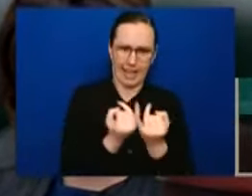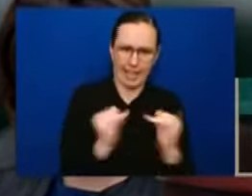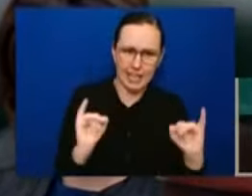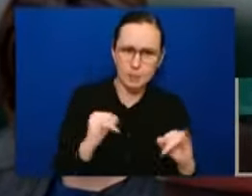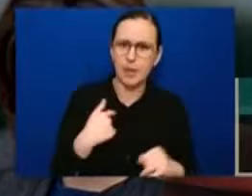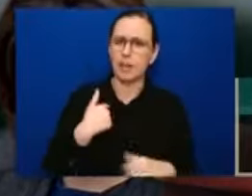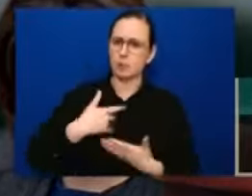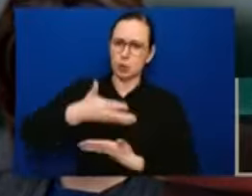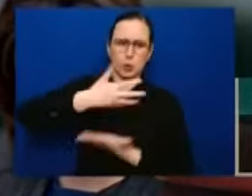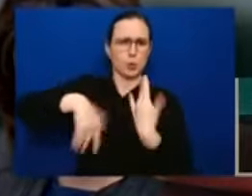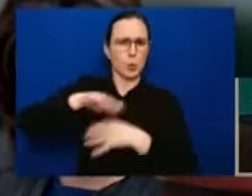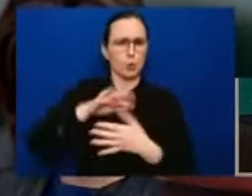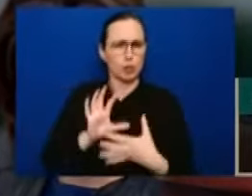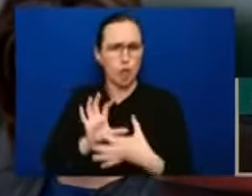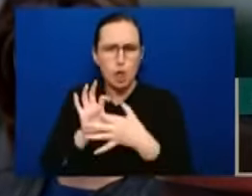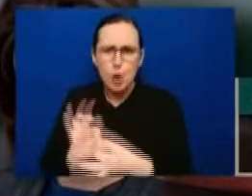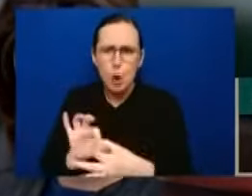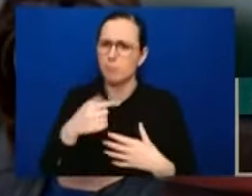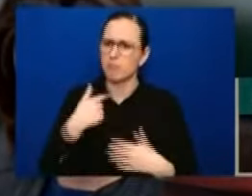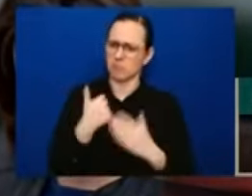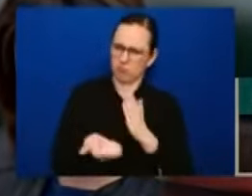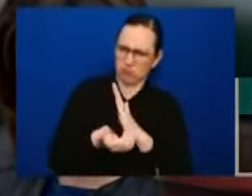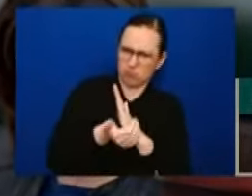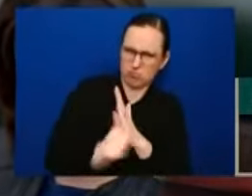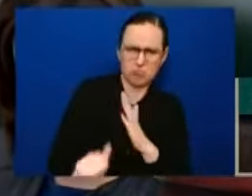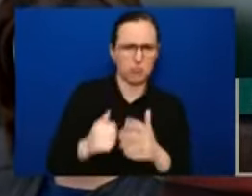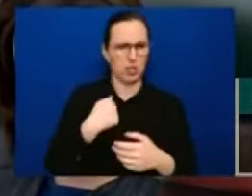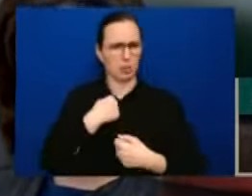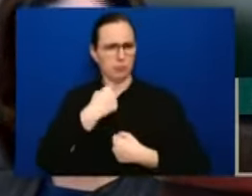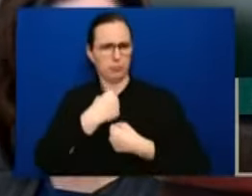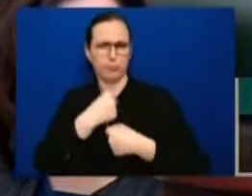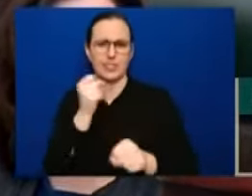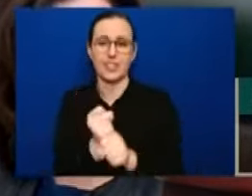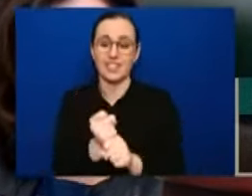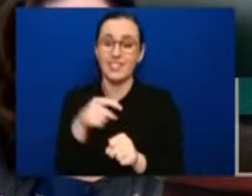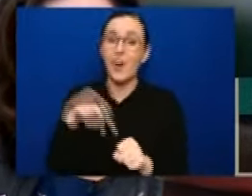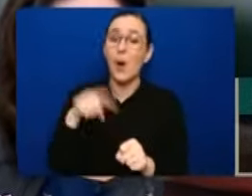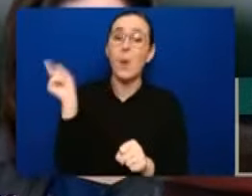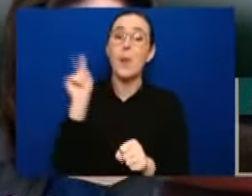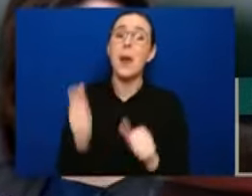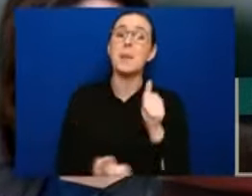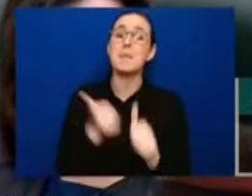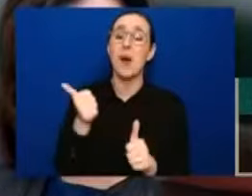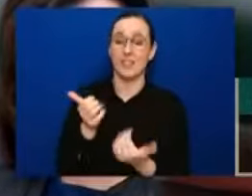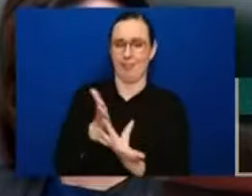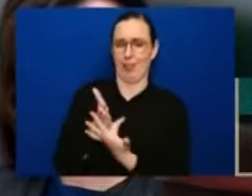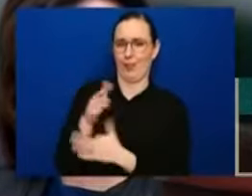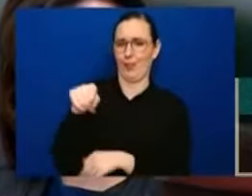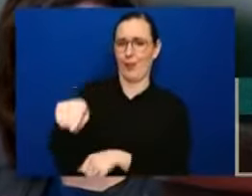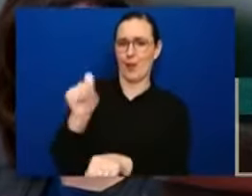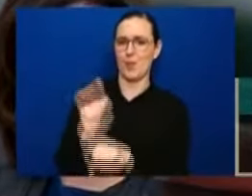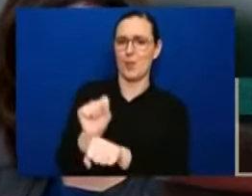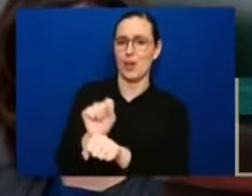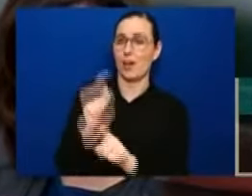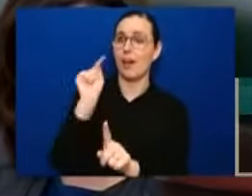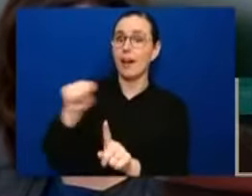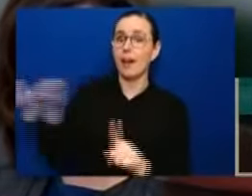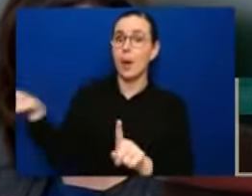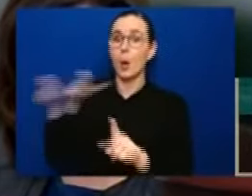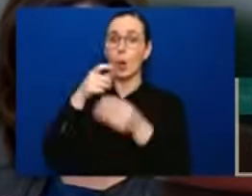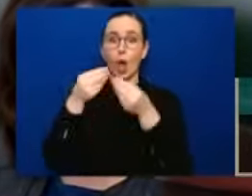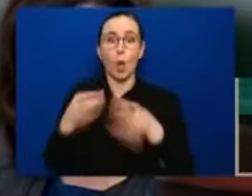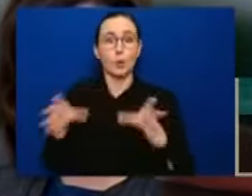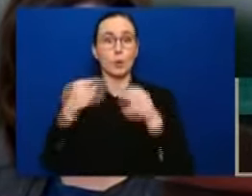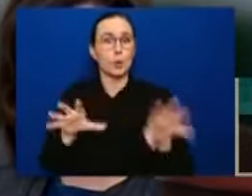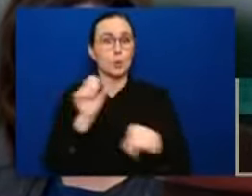shown that periods of unemployment can have detrimental impacts on both personal health and socioeconomic outcomes, as well as